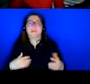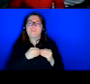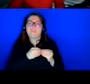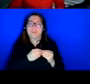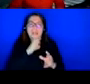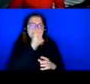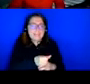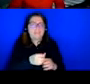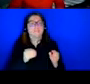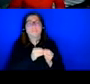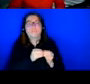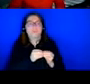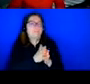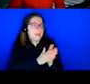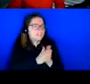about our work.